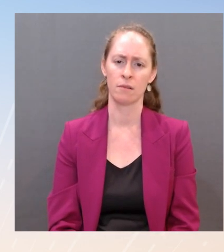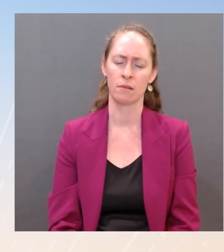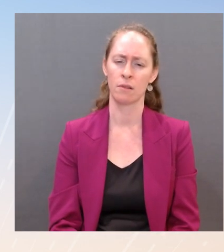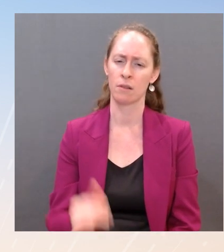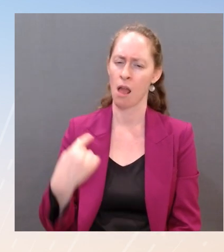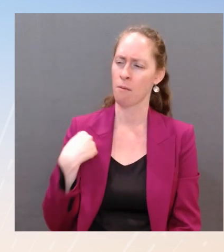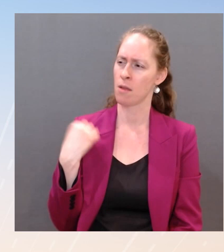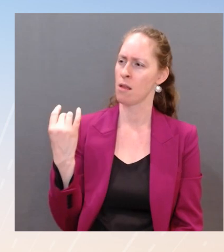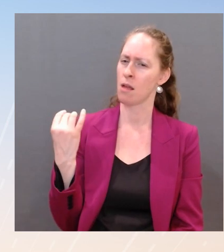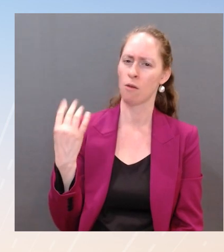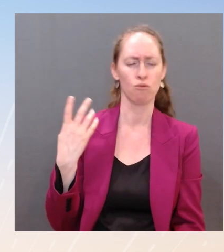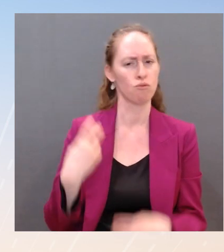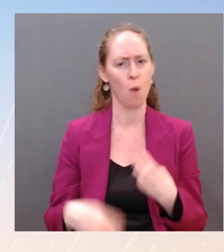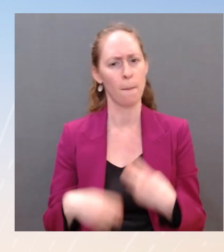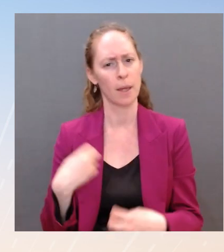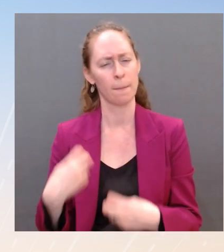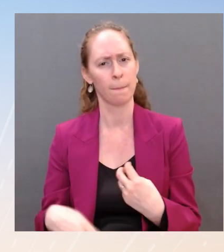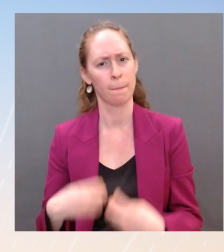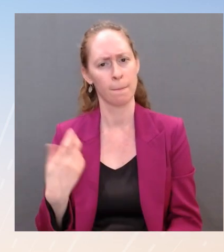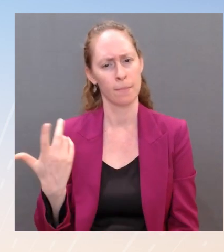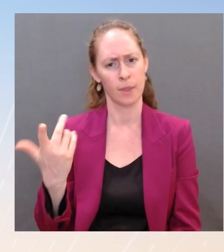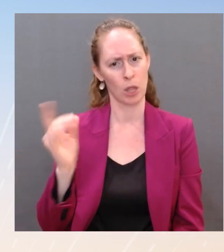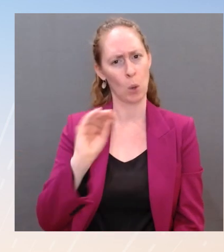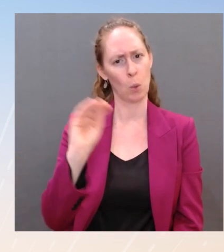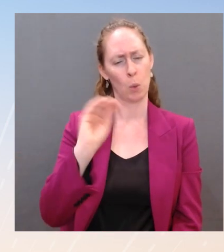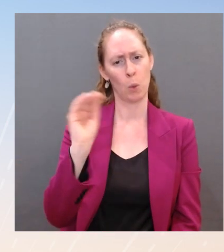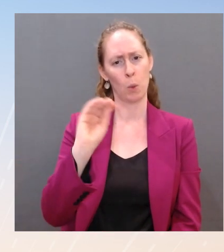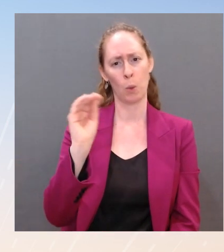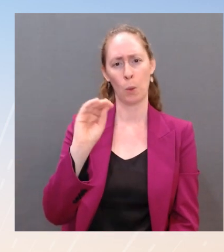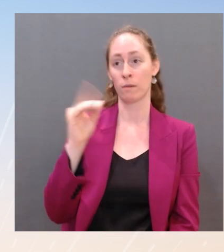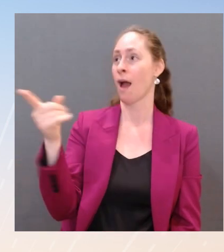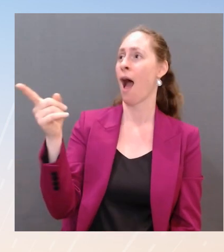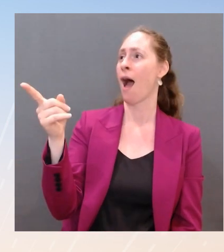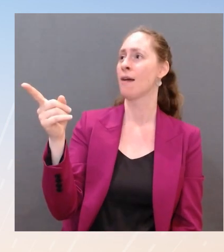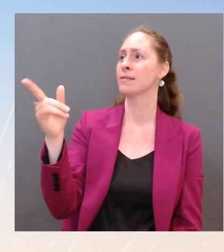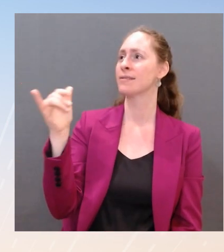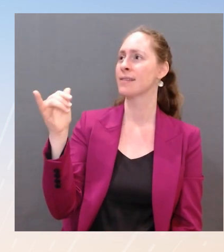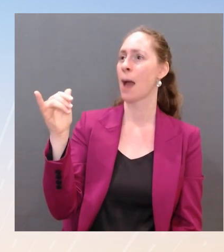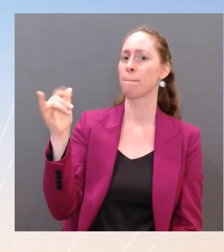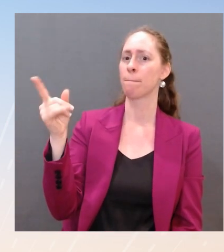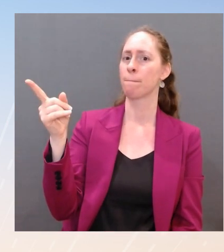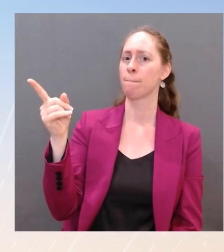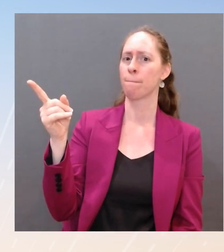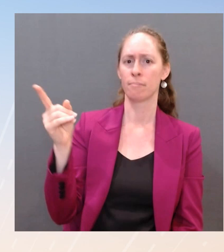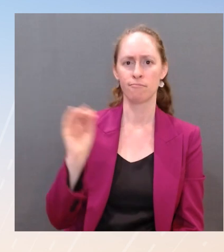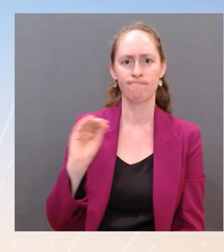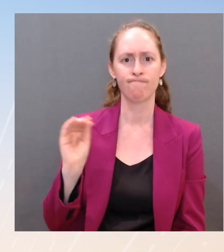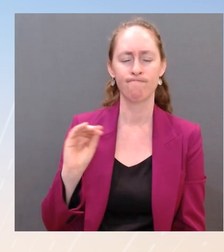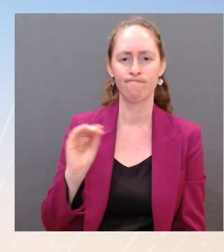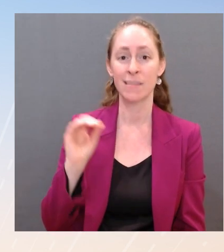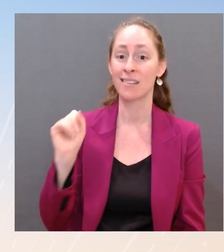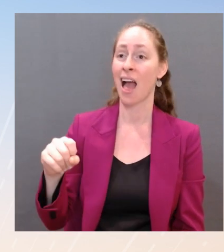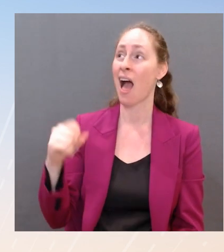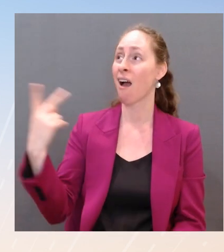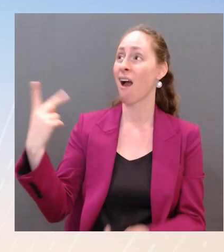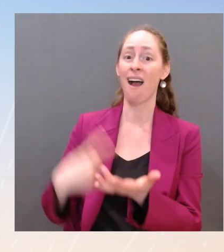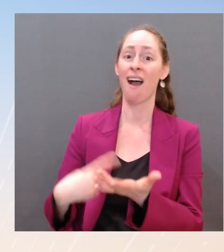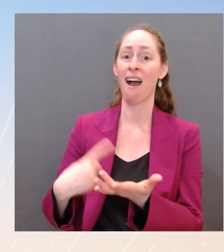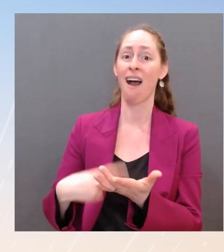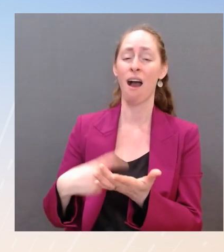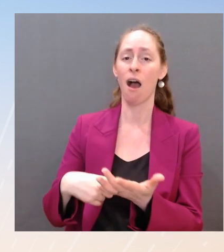man at that, talking about mental health, giving me the space, encouraging me to get the help that I needed. And so that was a moment